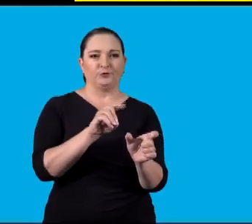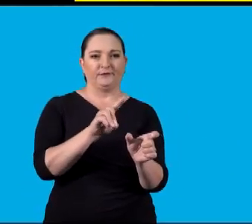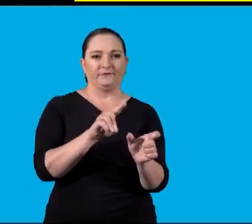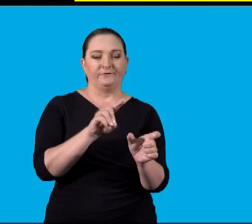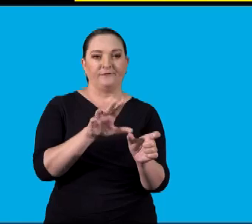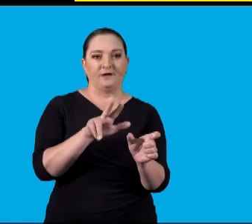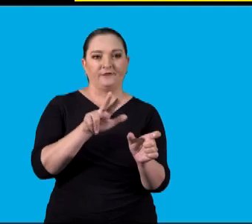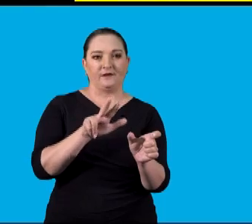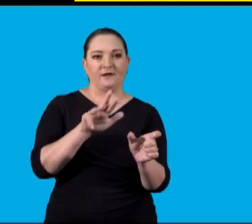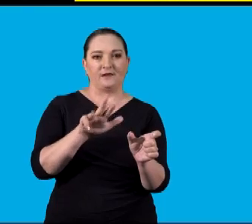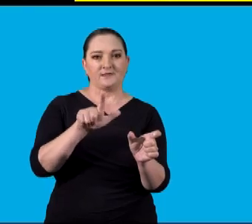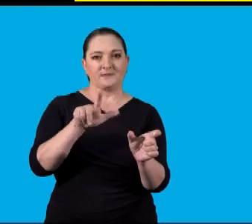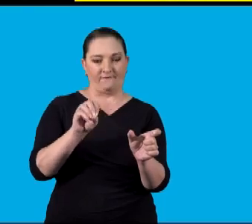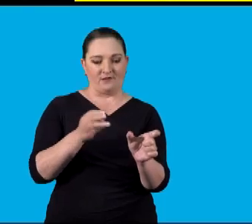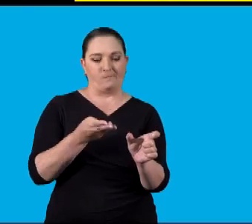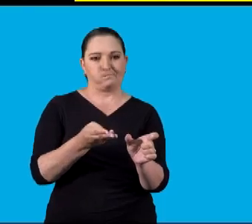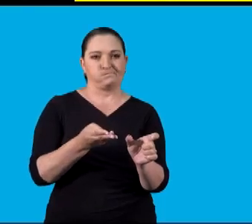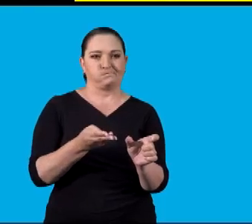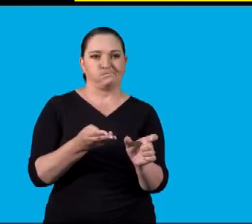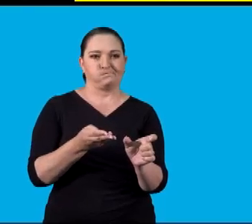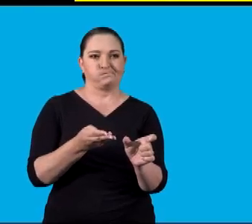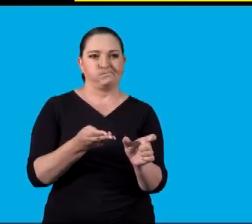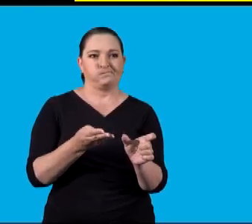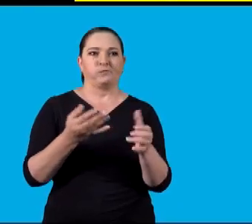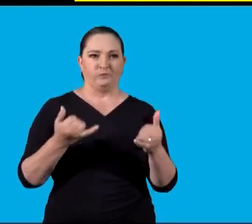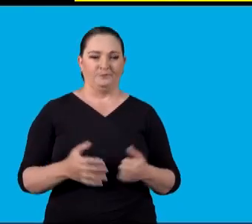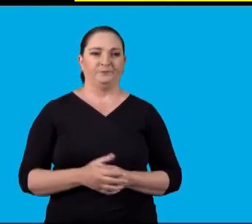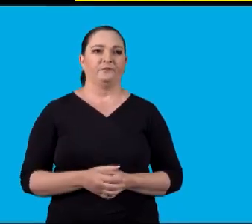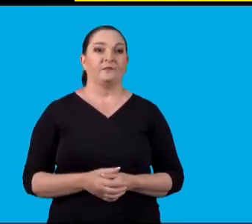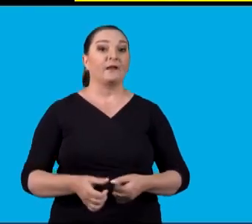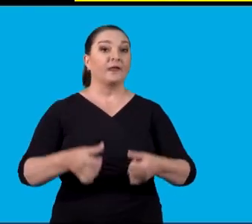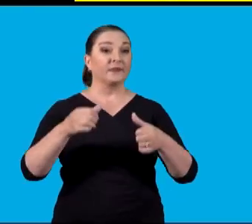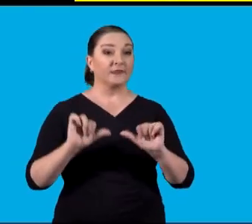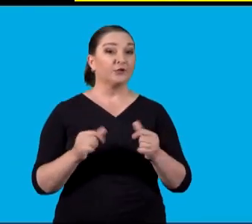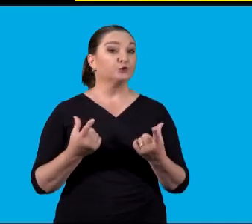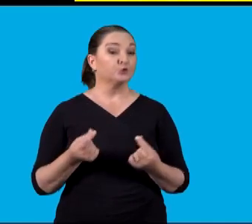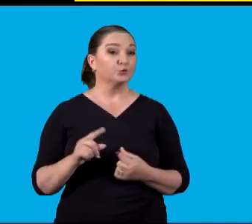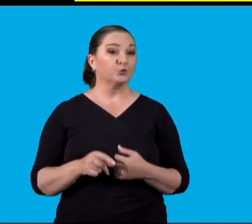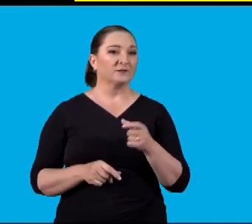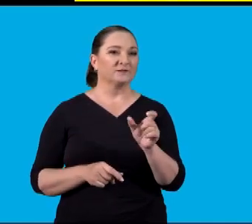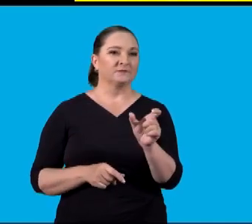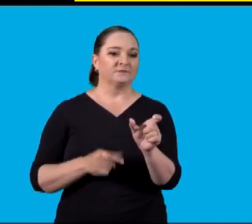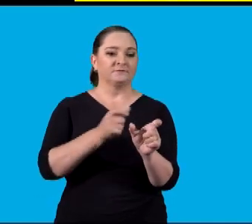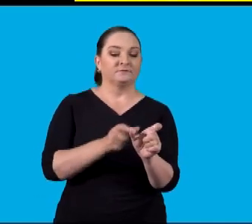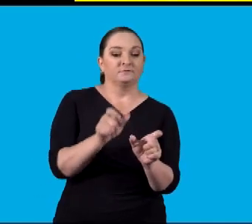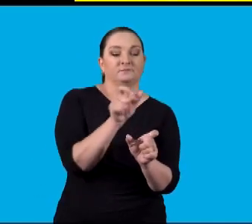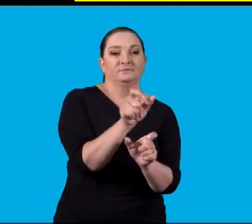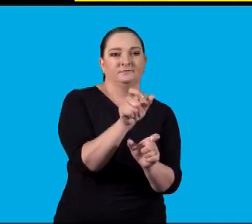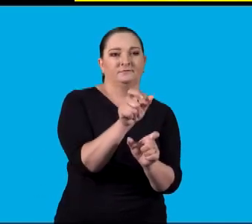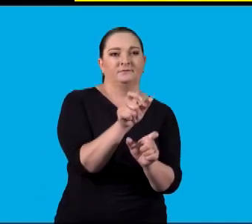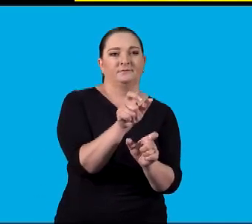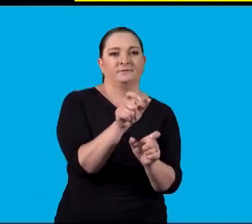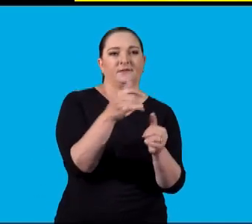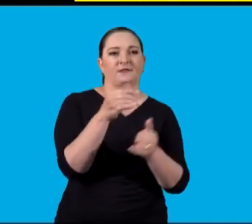20,158,970. I have recorded these amounts. The next thing I'm going to come and record is my